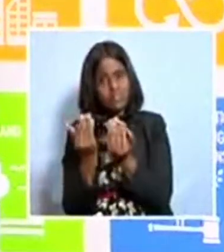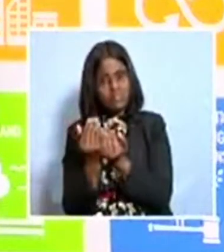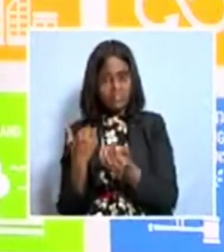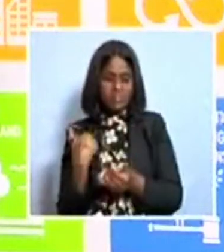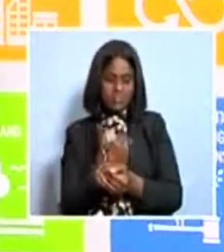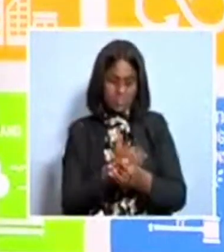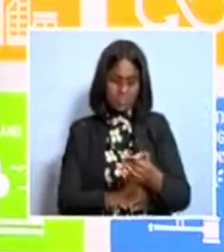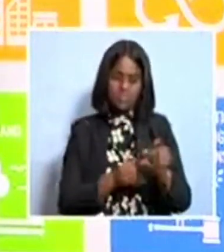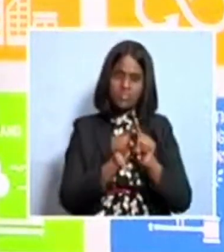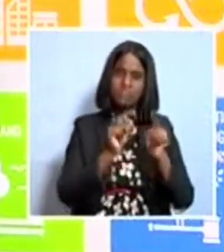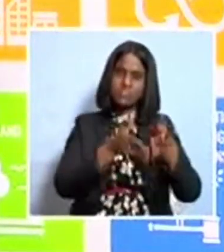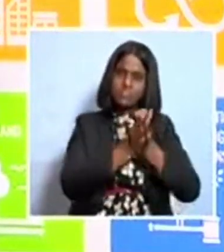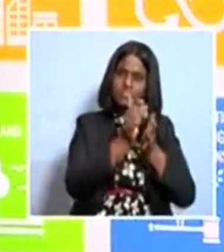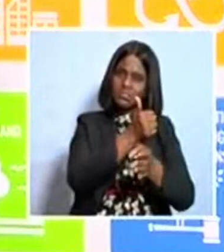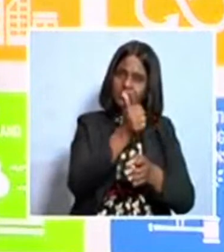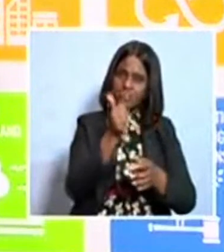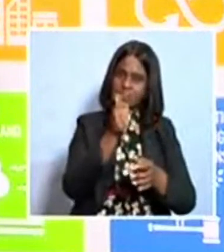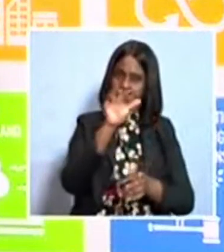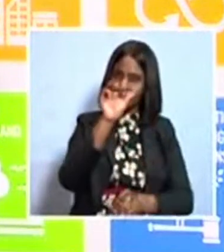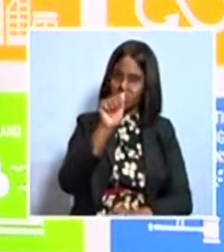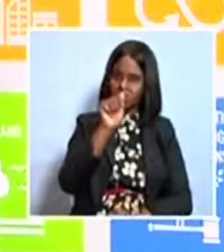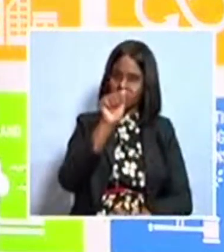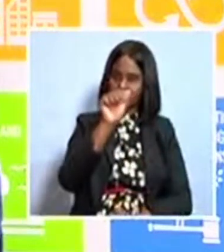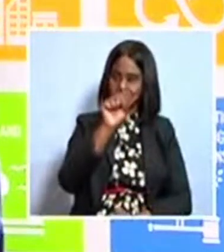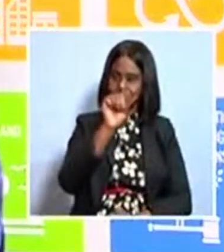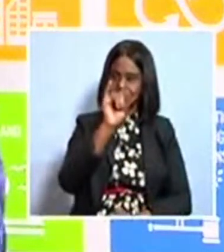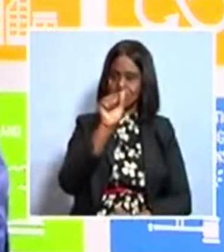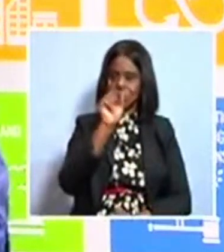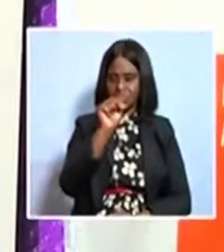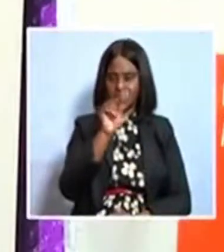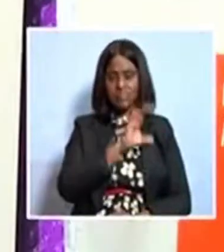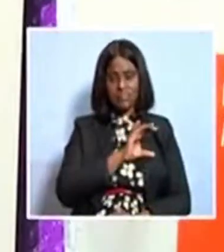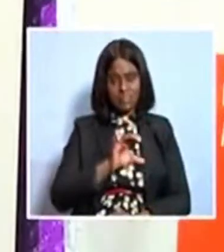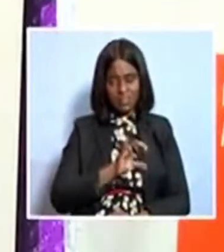the other Asian cooperating partners. Mr. Perry,